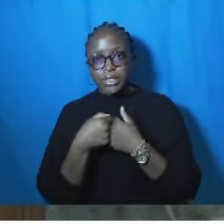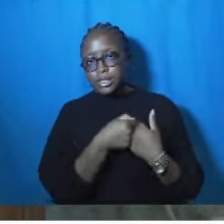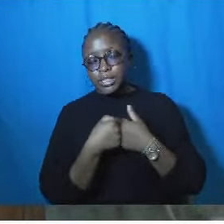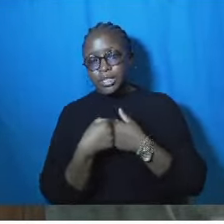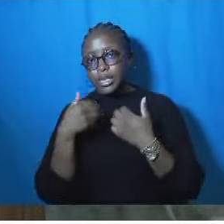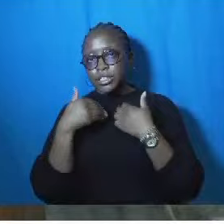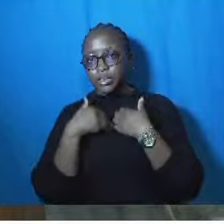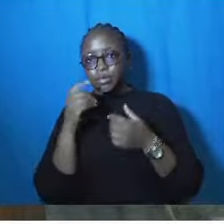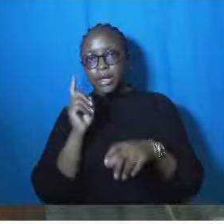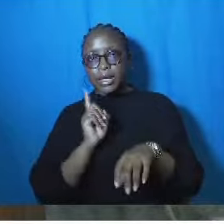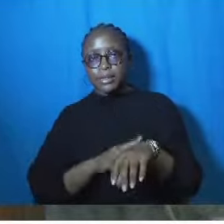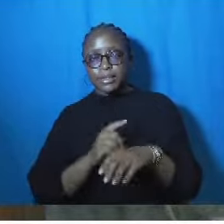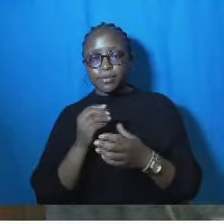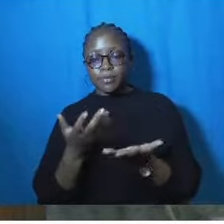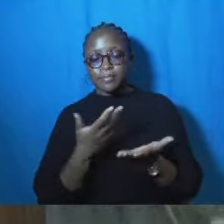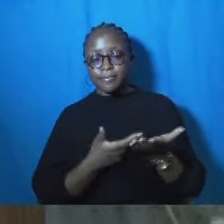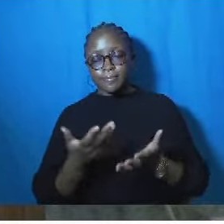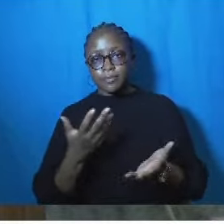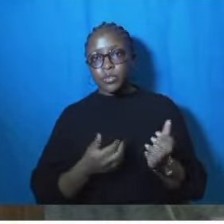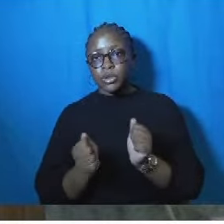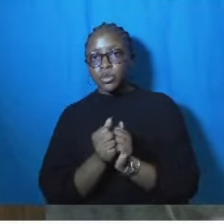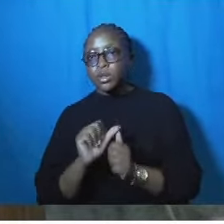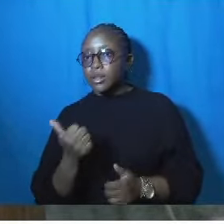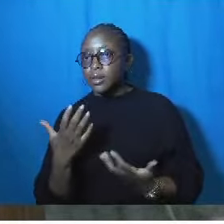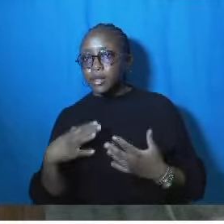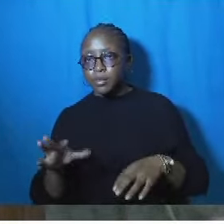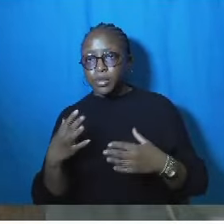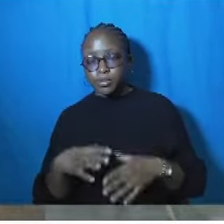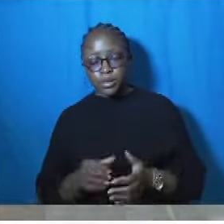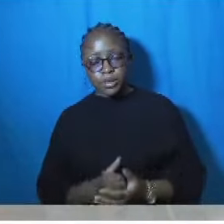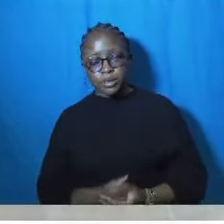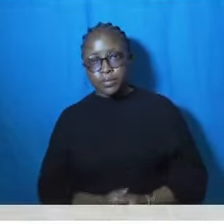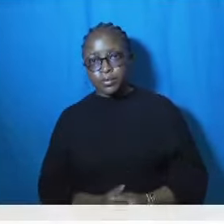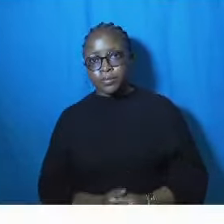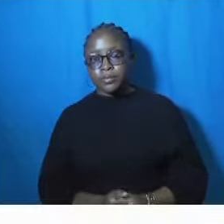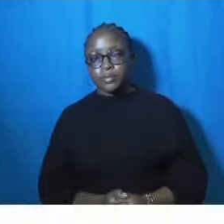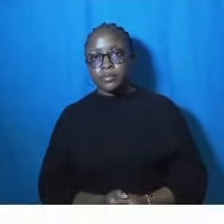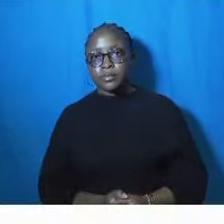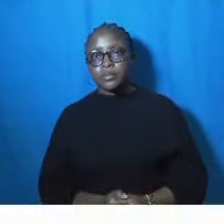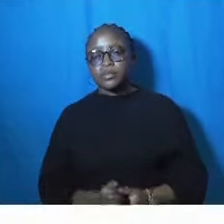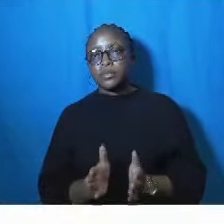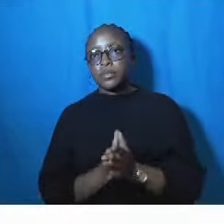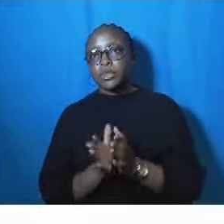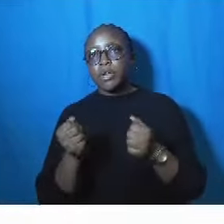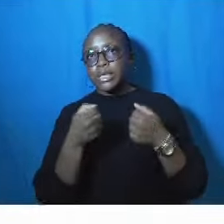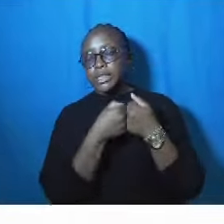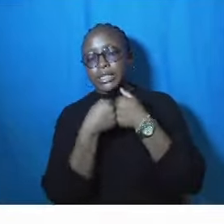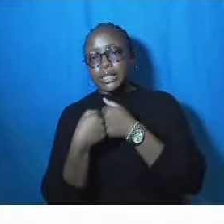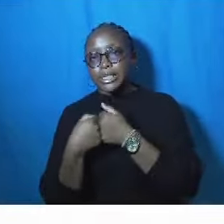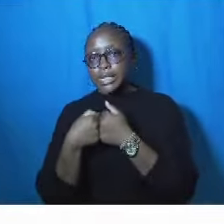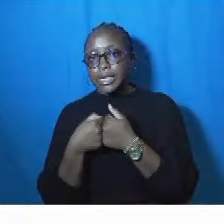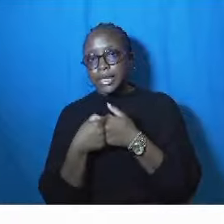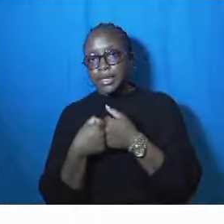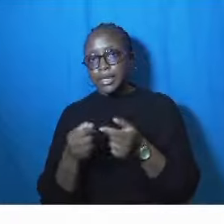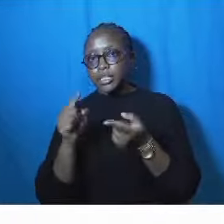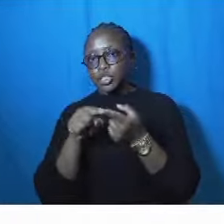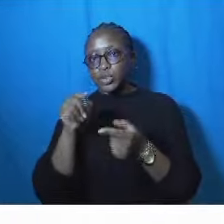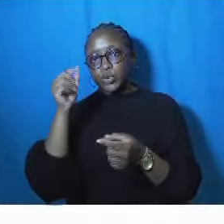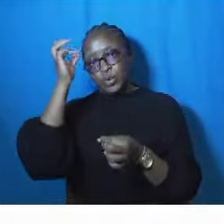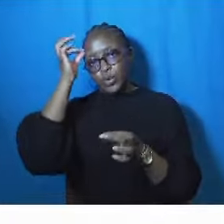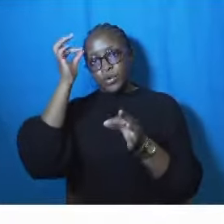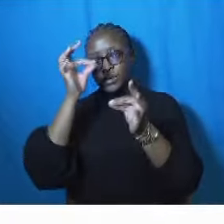And how may his example then spur and challenge you to faith this afternoon for the glory of his name?